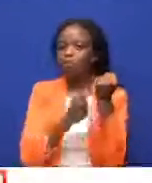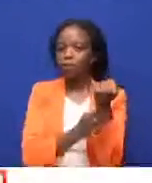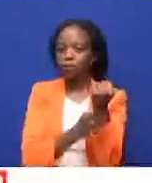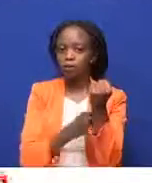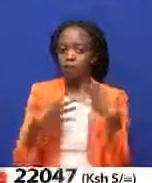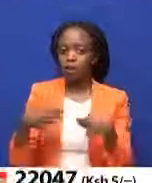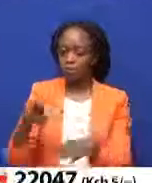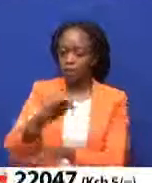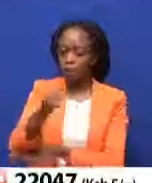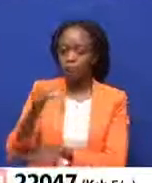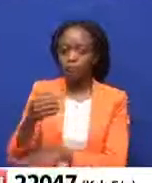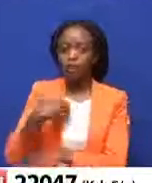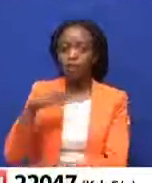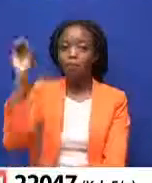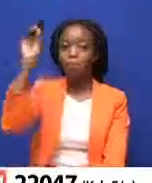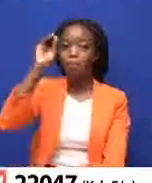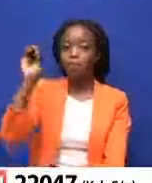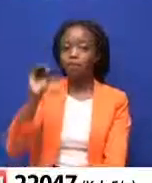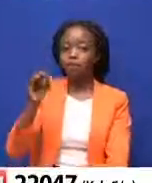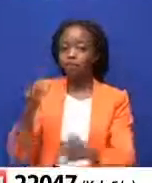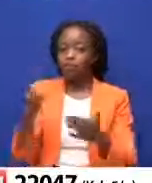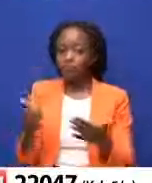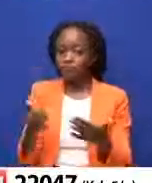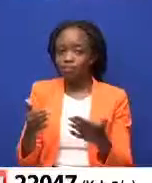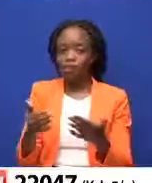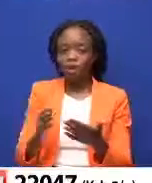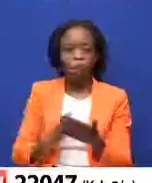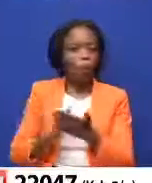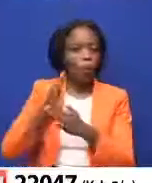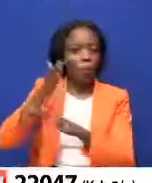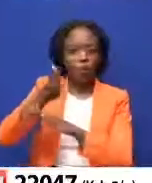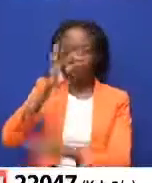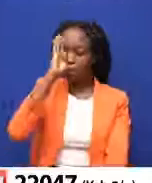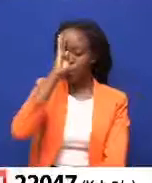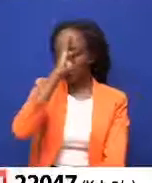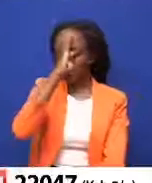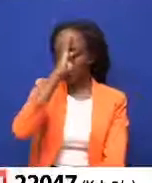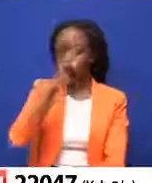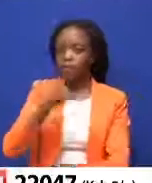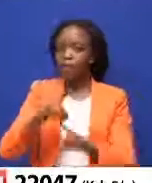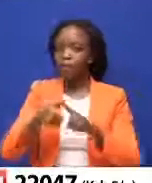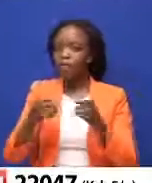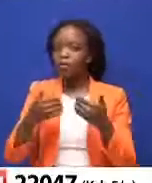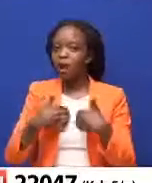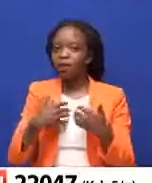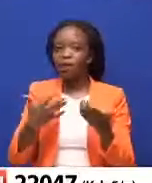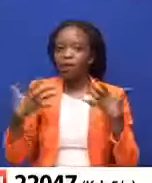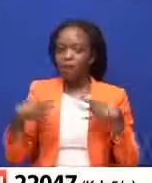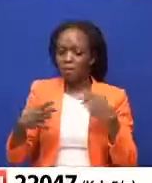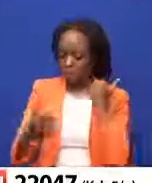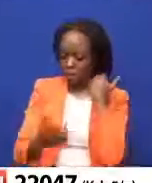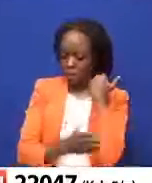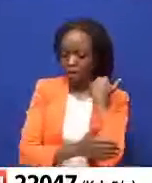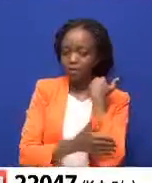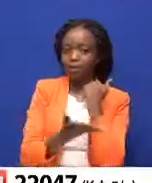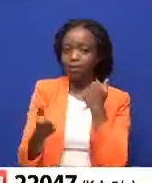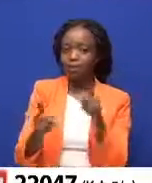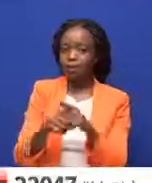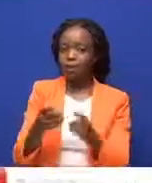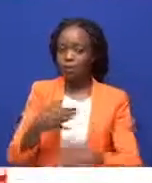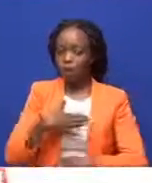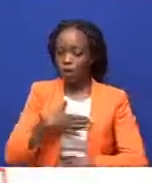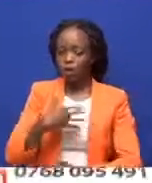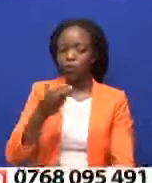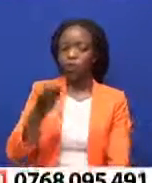Nzoia County, in terms of percentage, it is way ahead of Bungoma. But right, you have masqueraders like Honorable